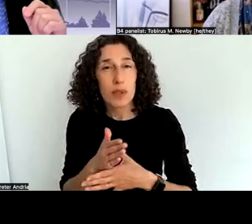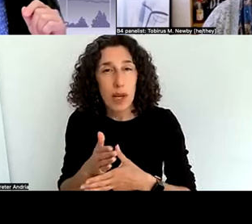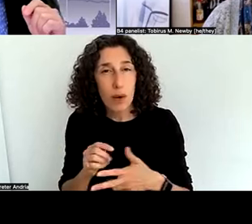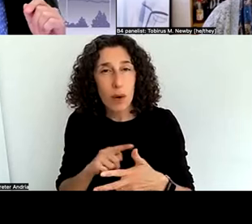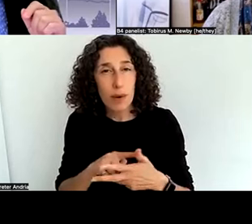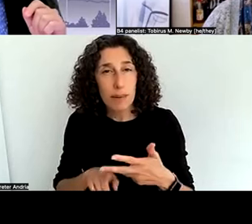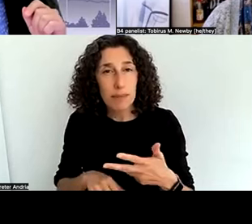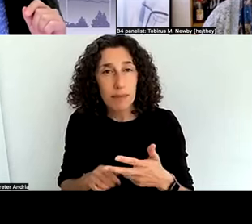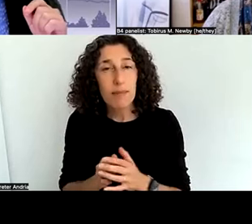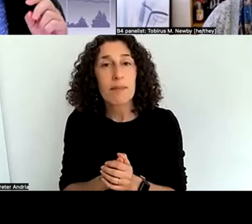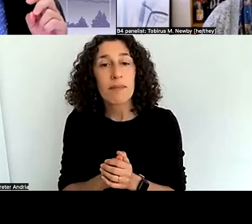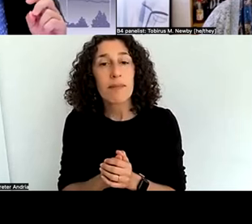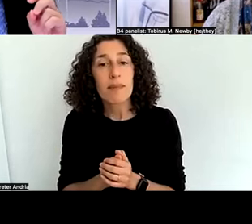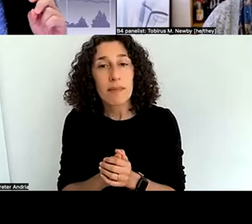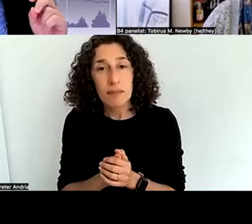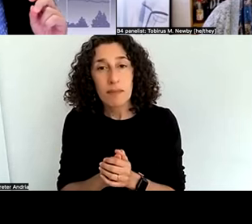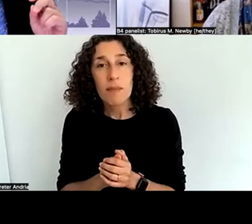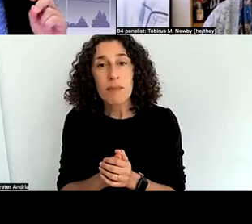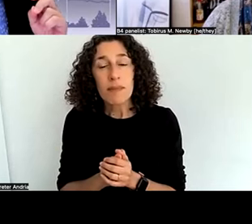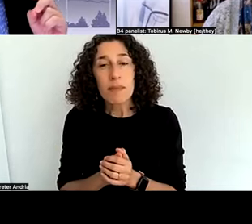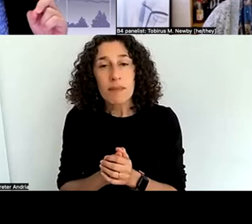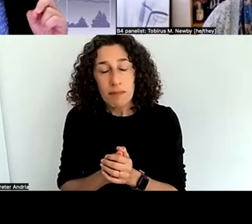doing the work around